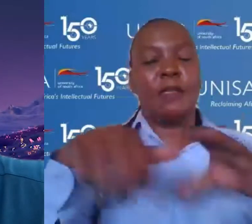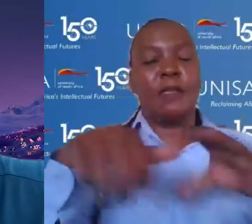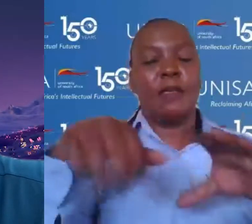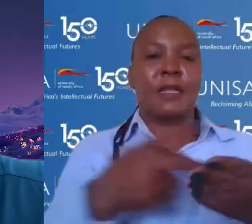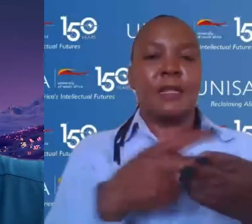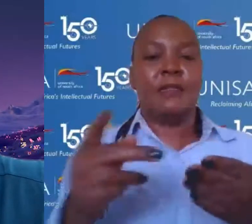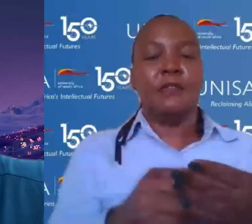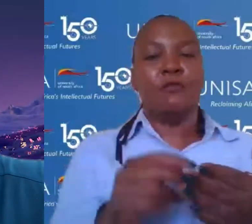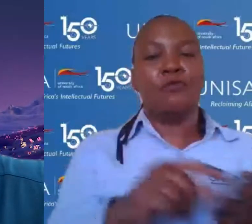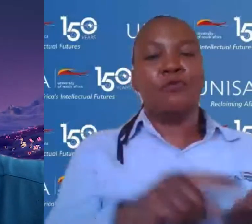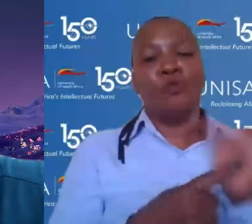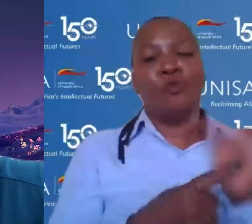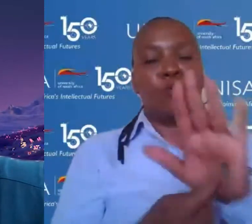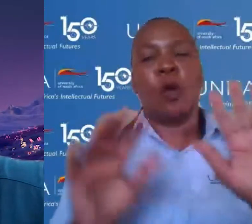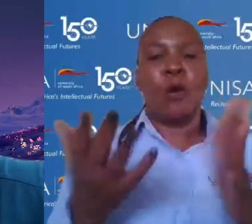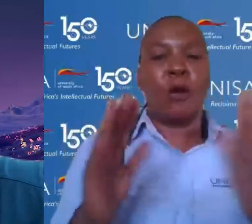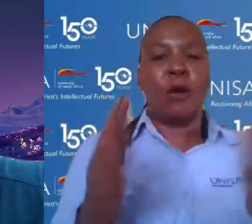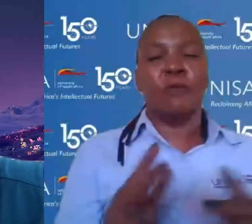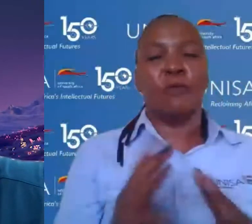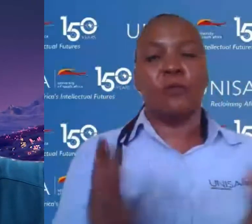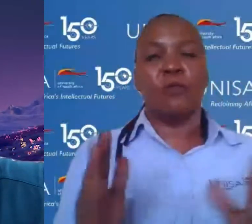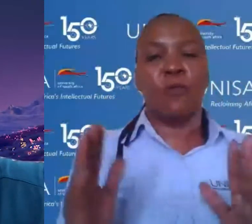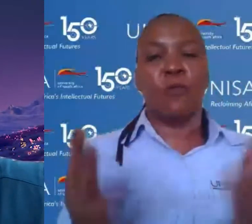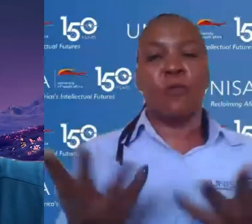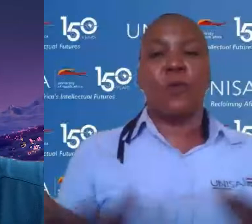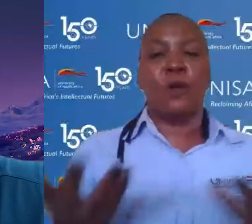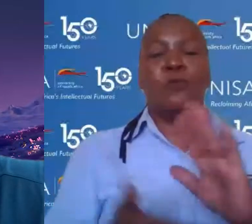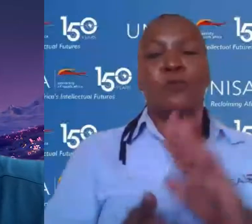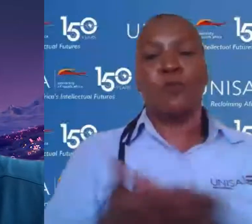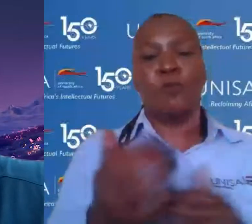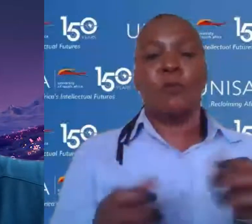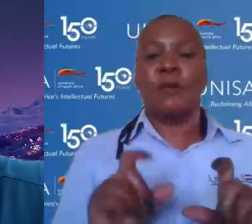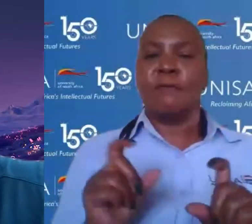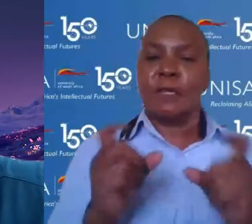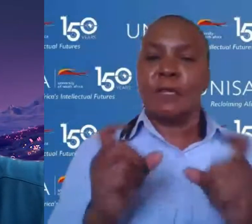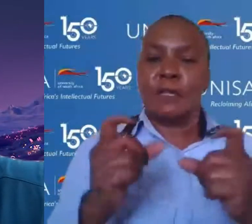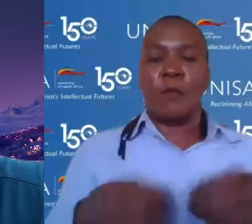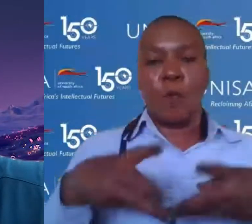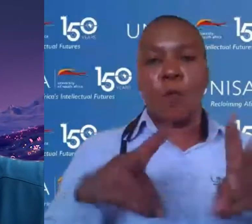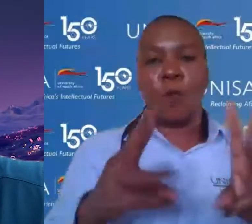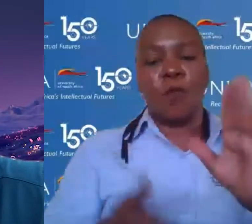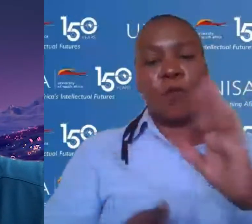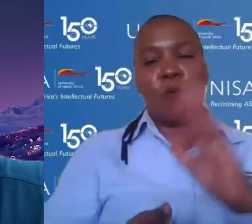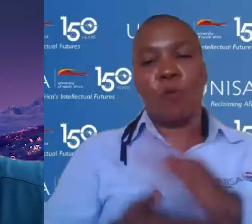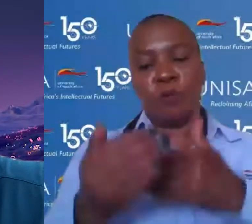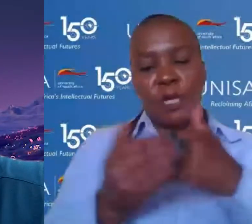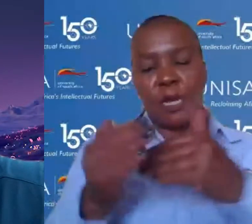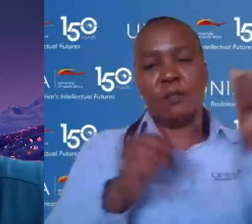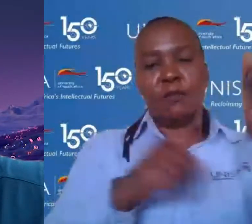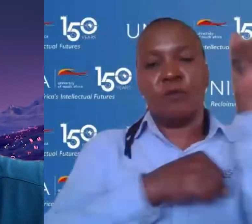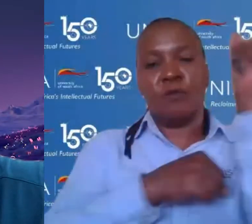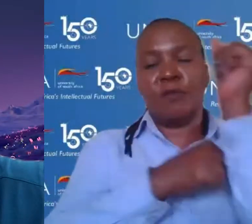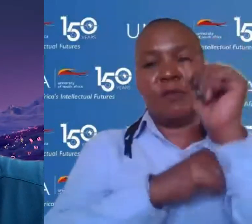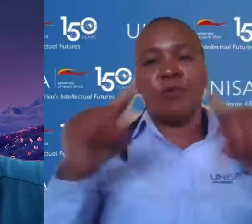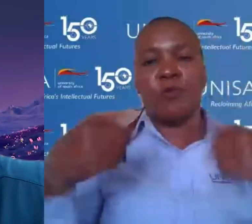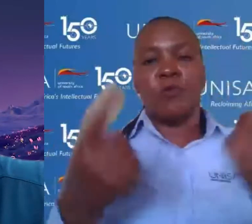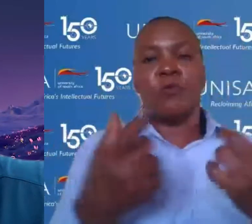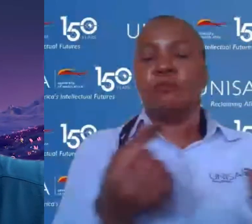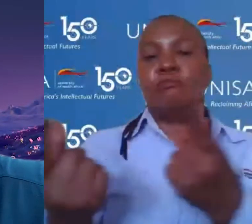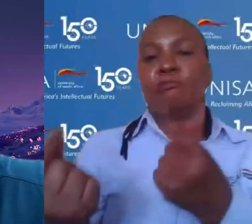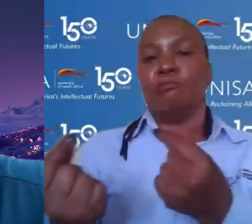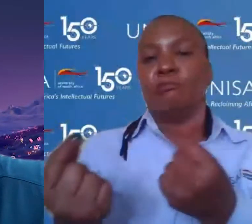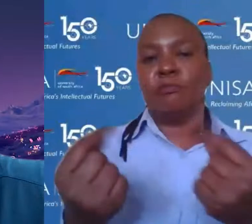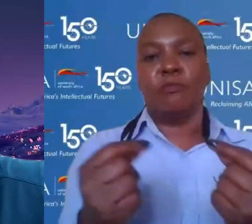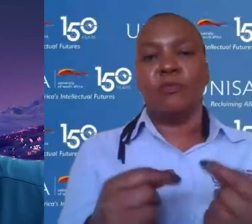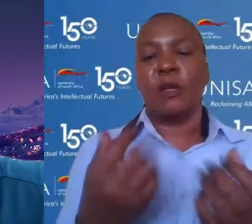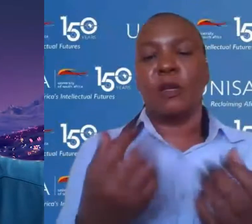the fastest way is to go to your nearest office, regional campus, if you're not able to do, if you're not able to have other means